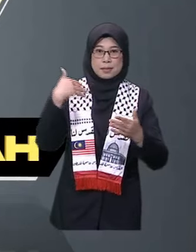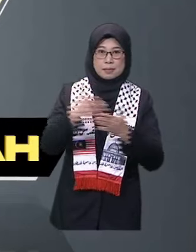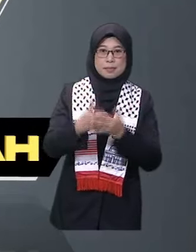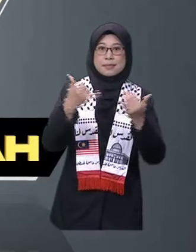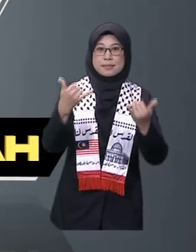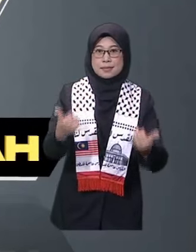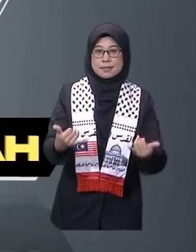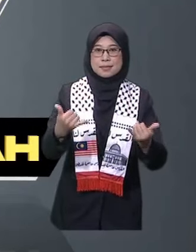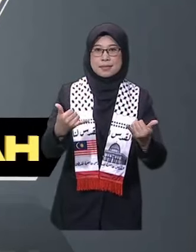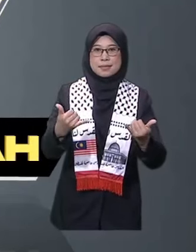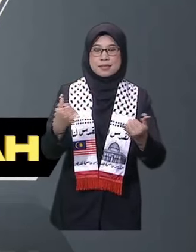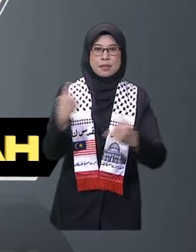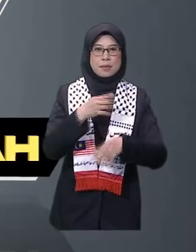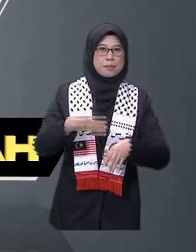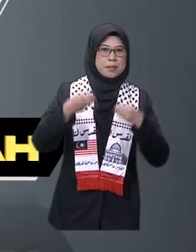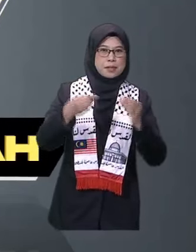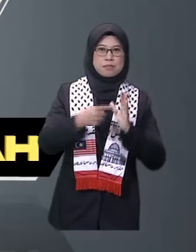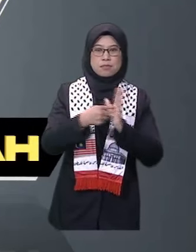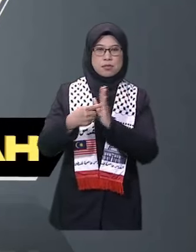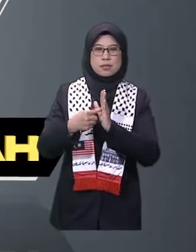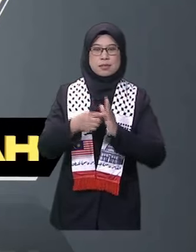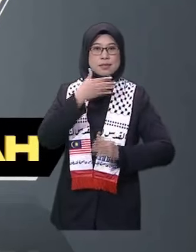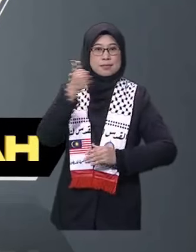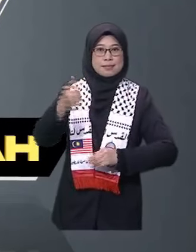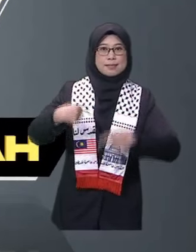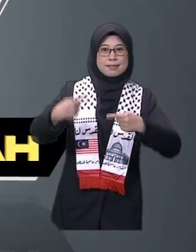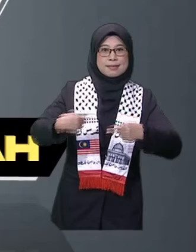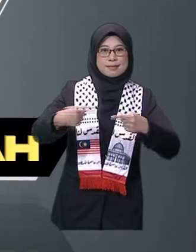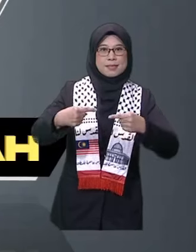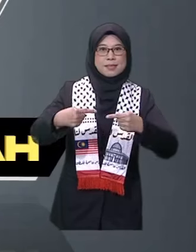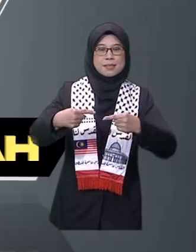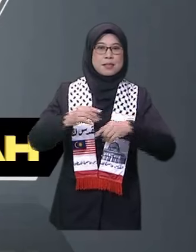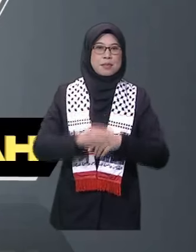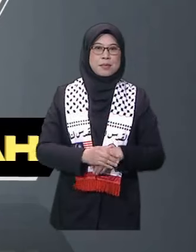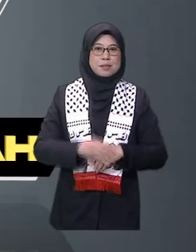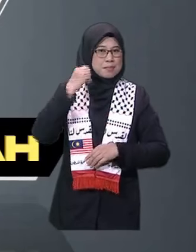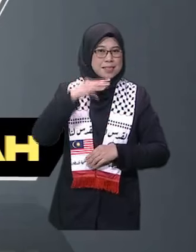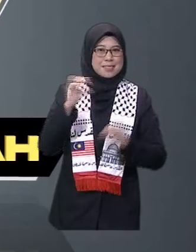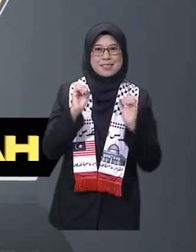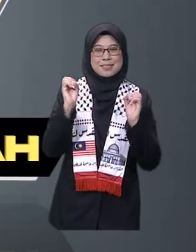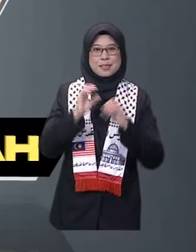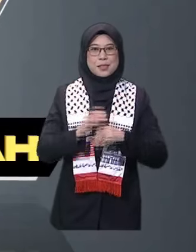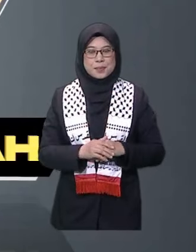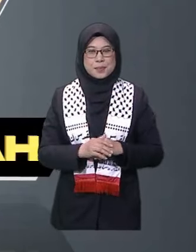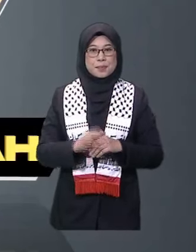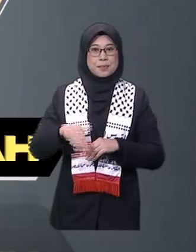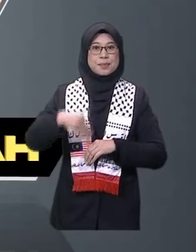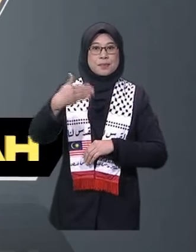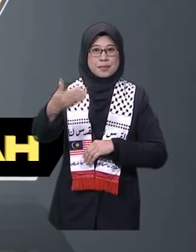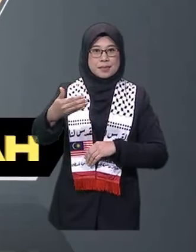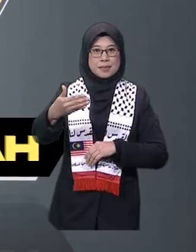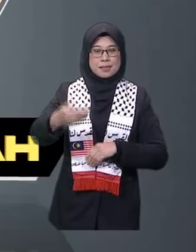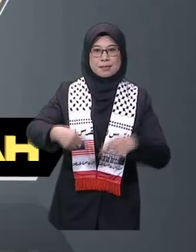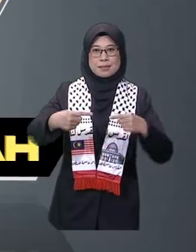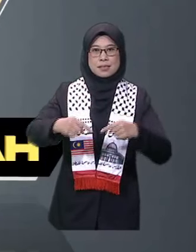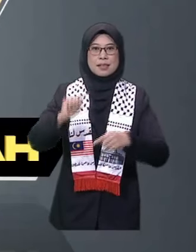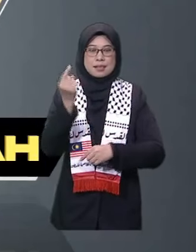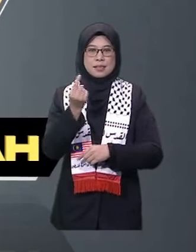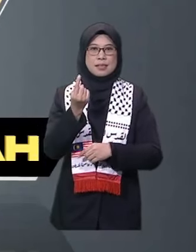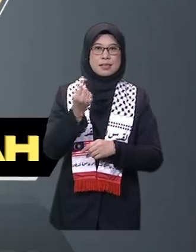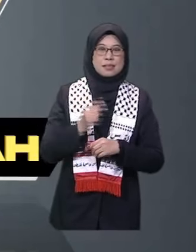have been giving our best for every match and I think we have no regrets. So for the next match, as usual, we just don't want to